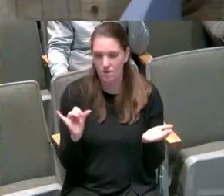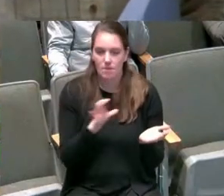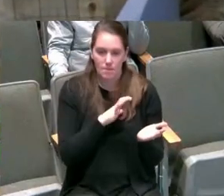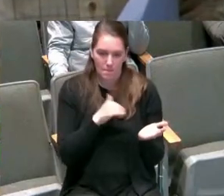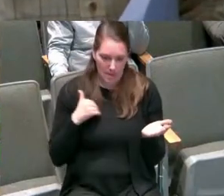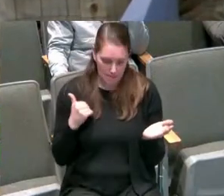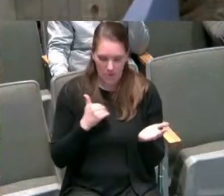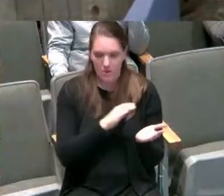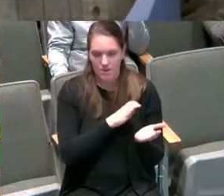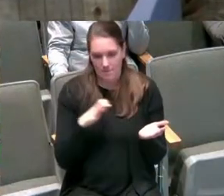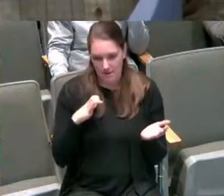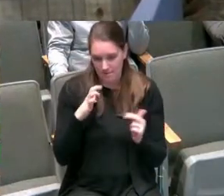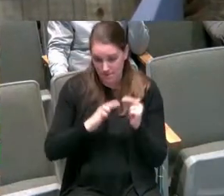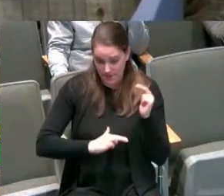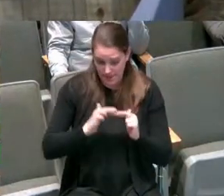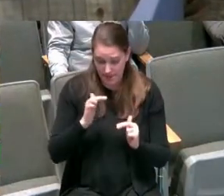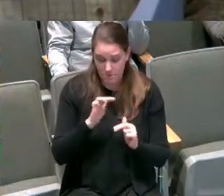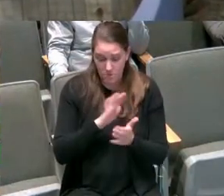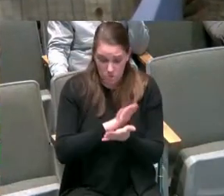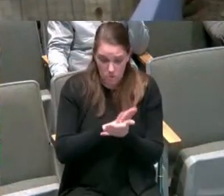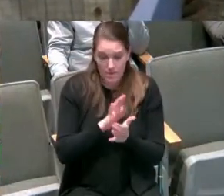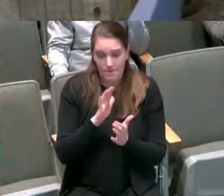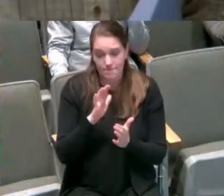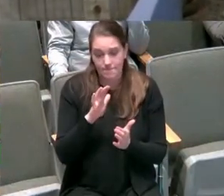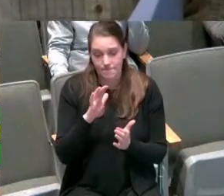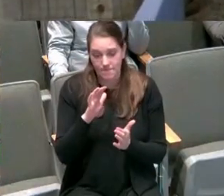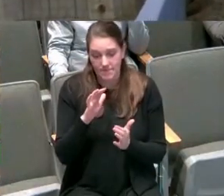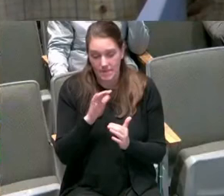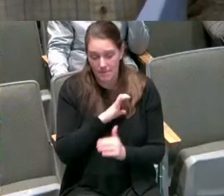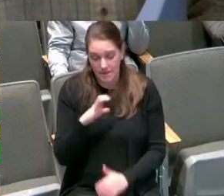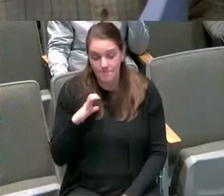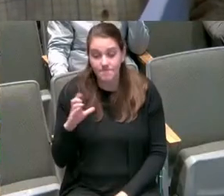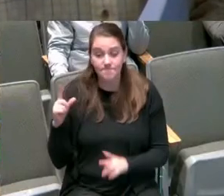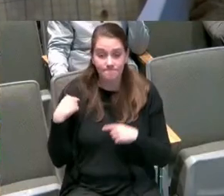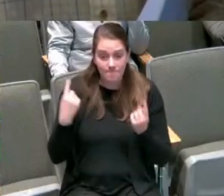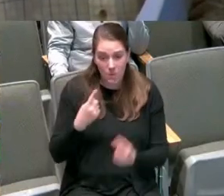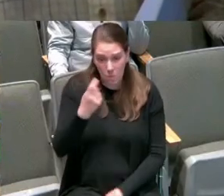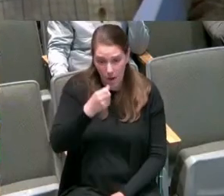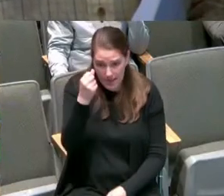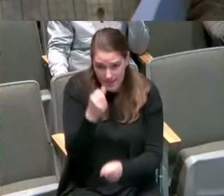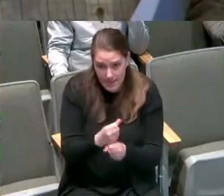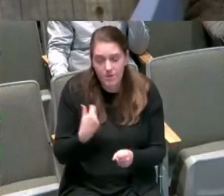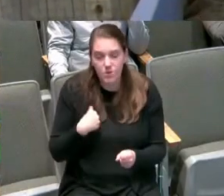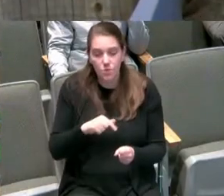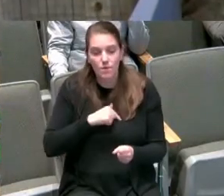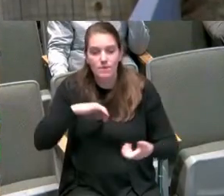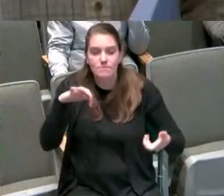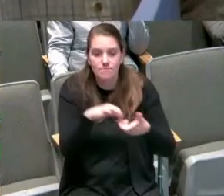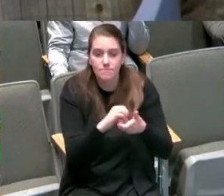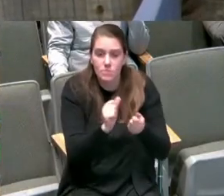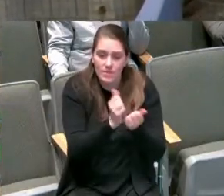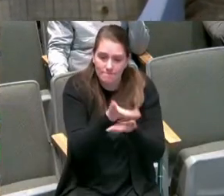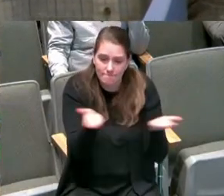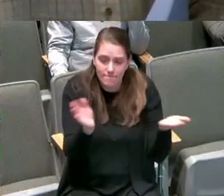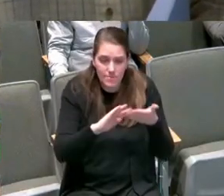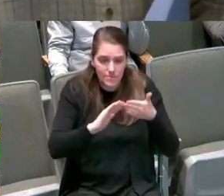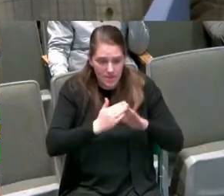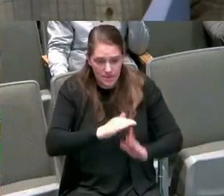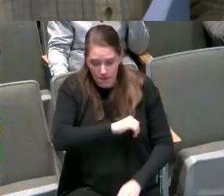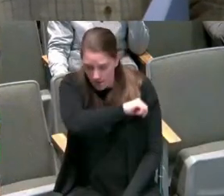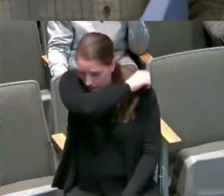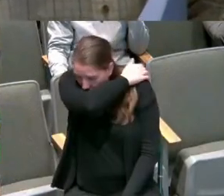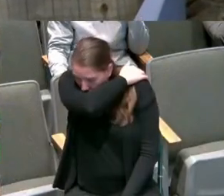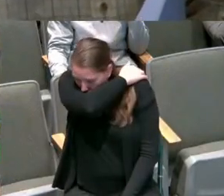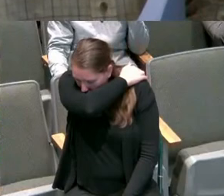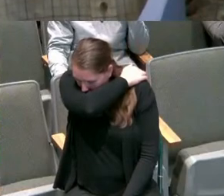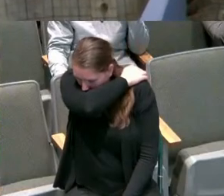school building committee uh for the past year we have been working with um the community to determine